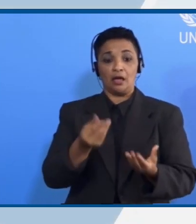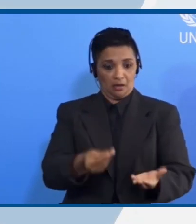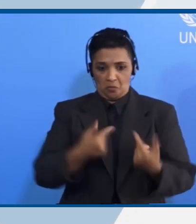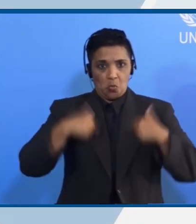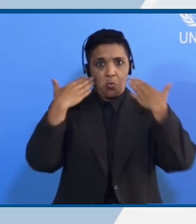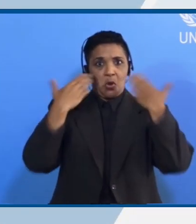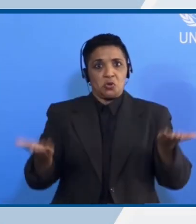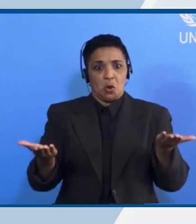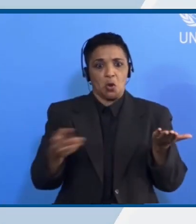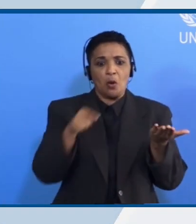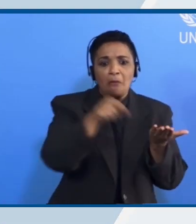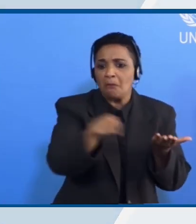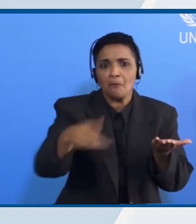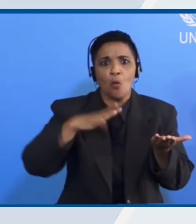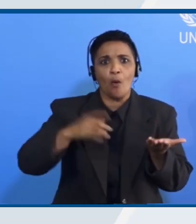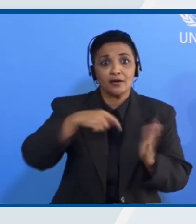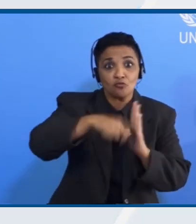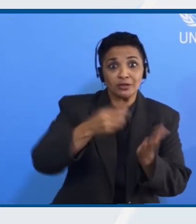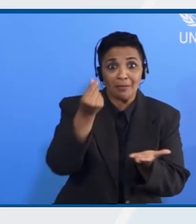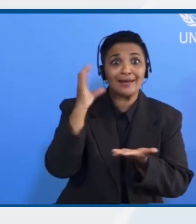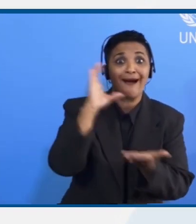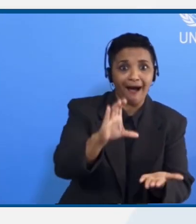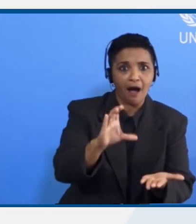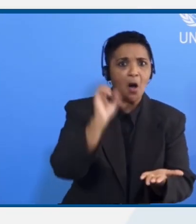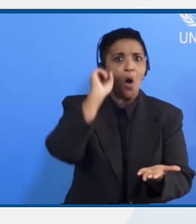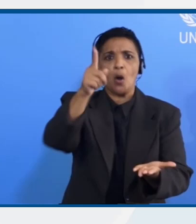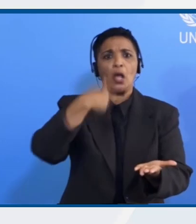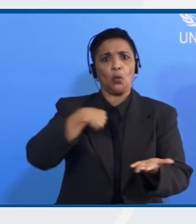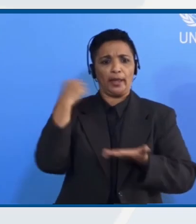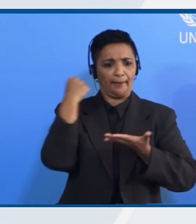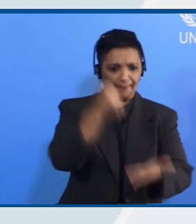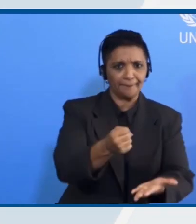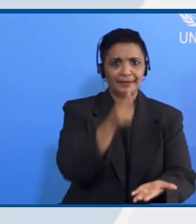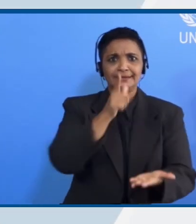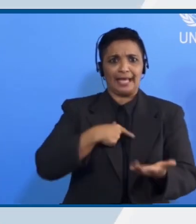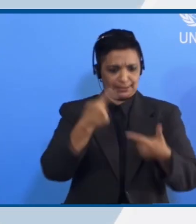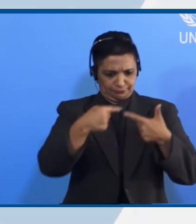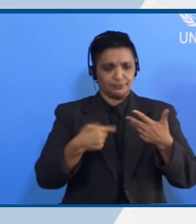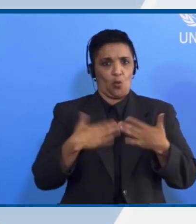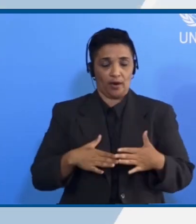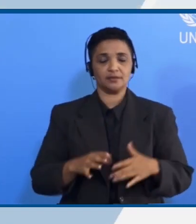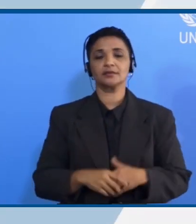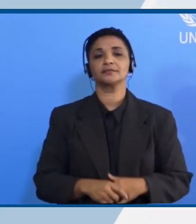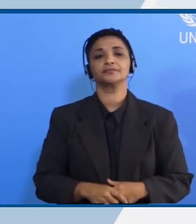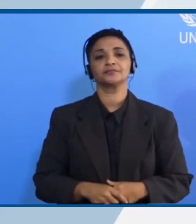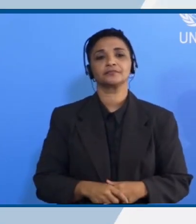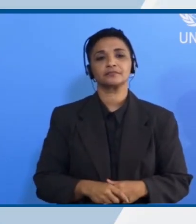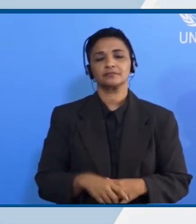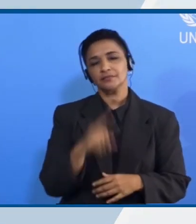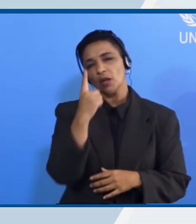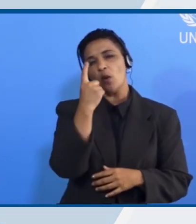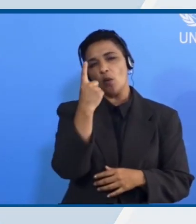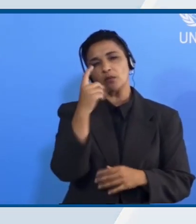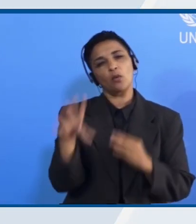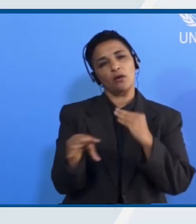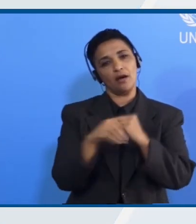invest to fulfill, the E. And as taxonomies, just one more note is